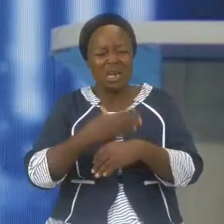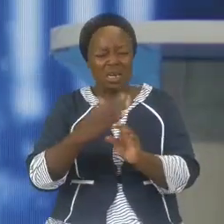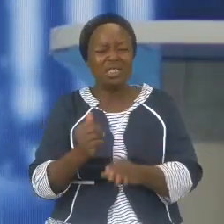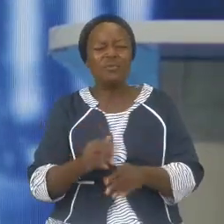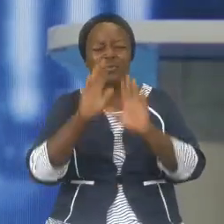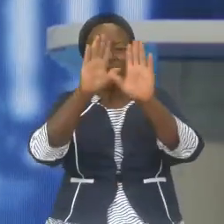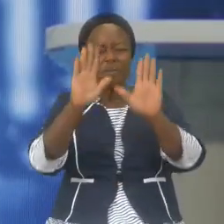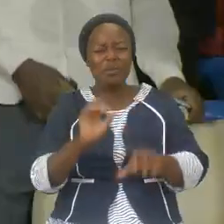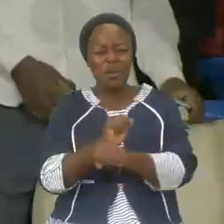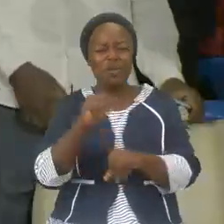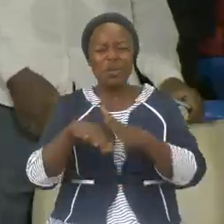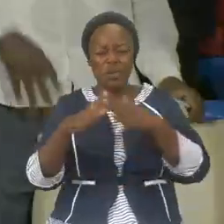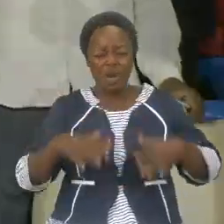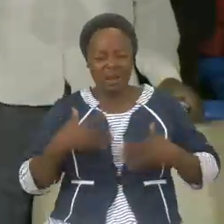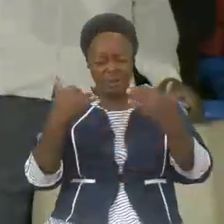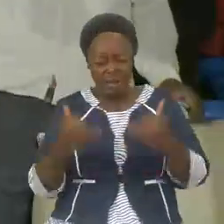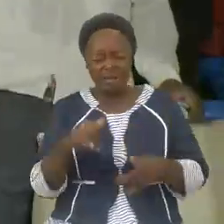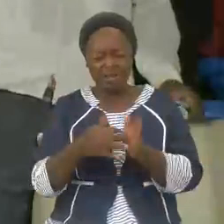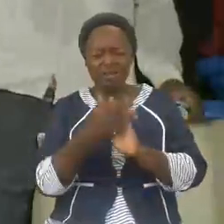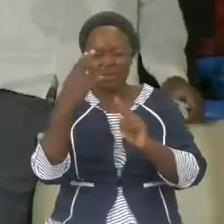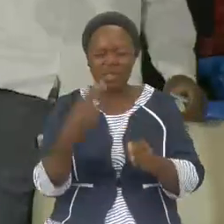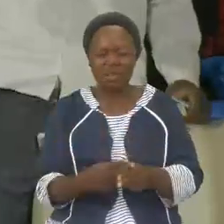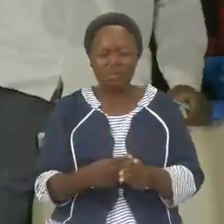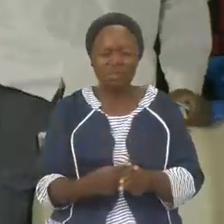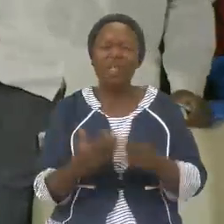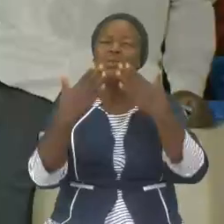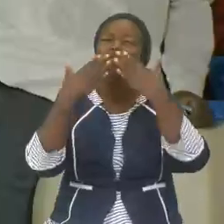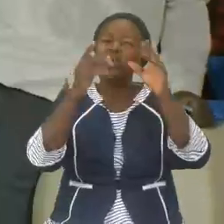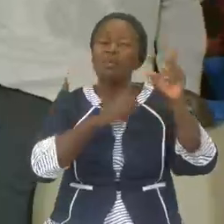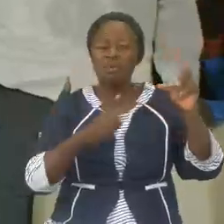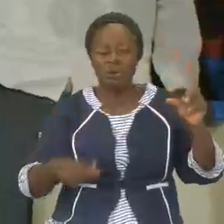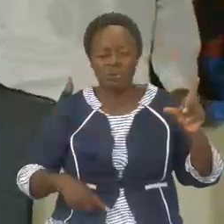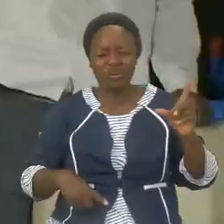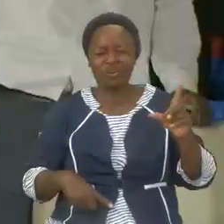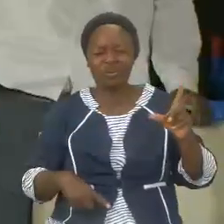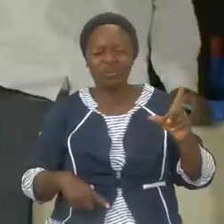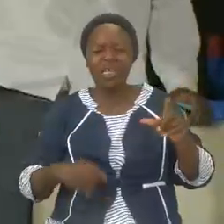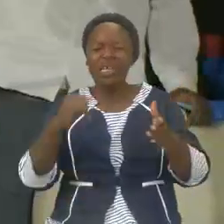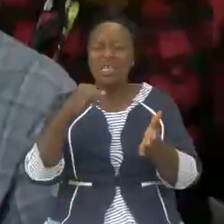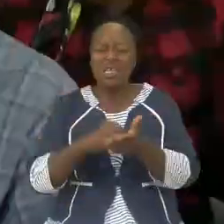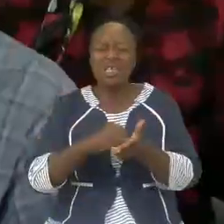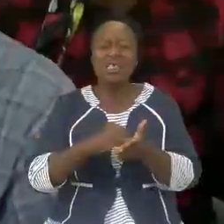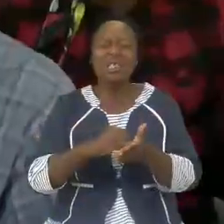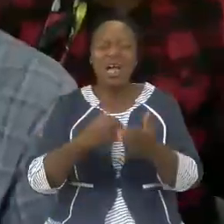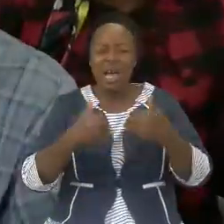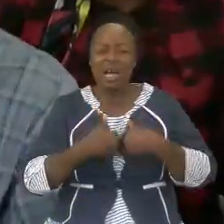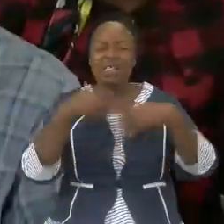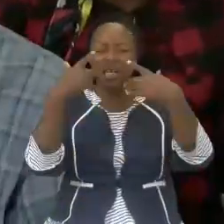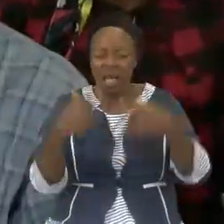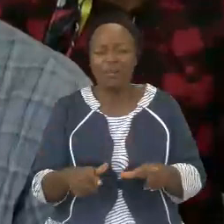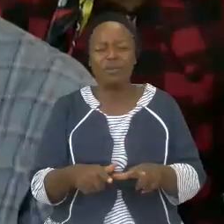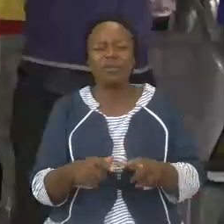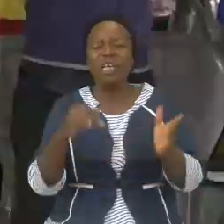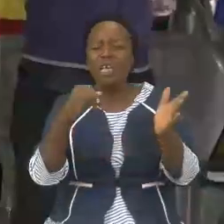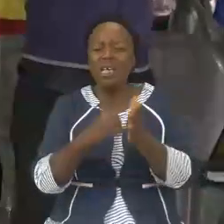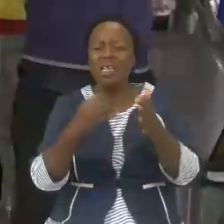your life right now. Thank you, Lord. It is done. It